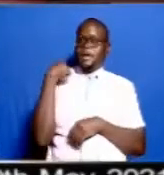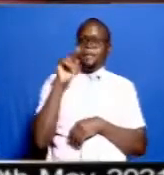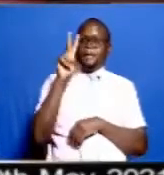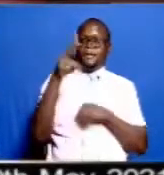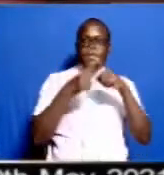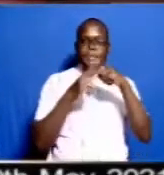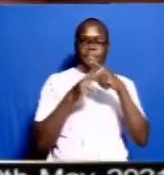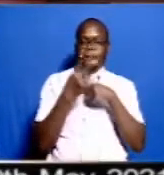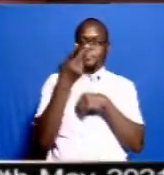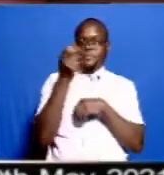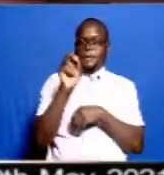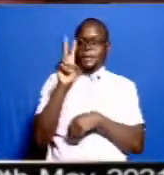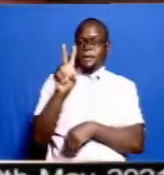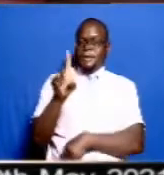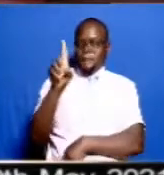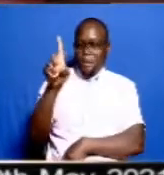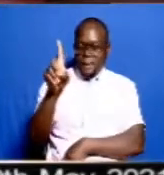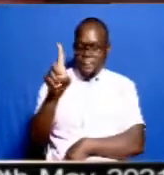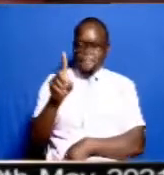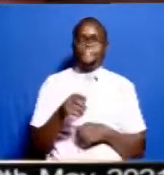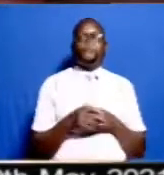of